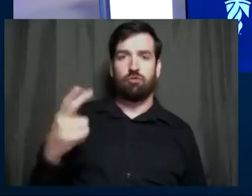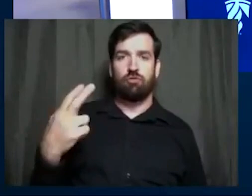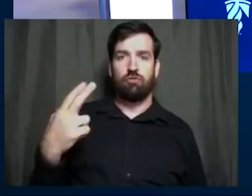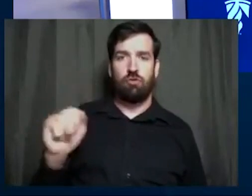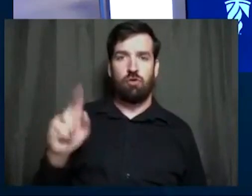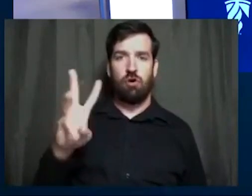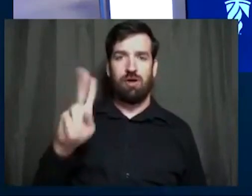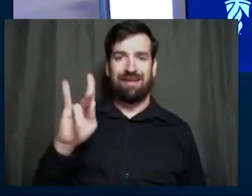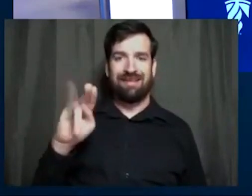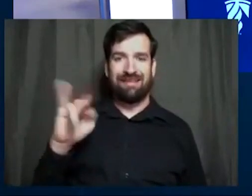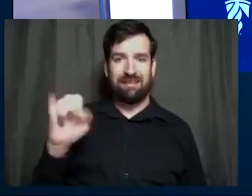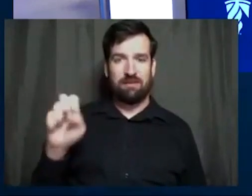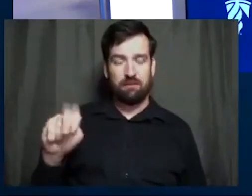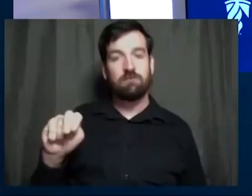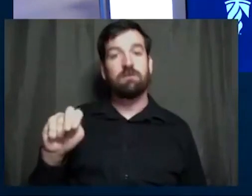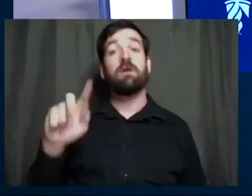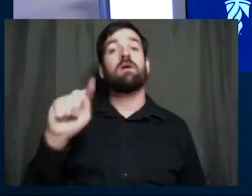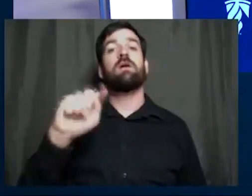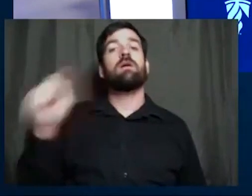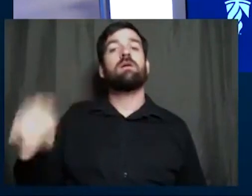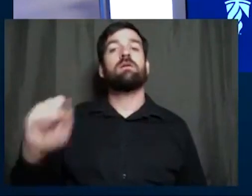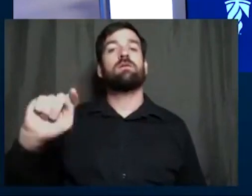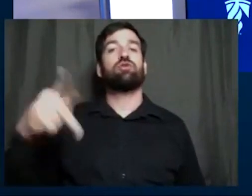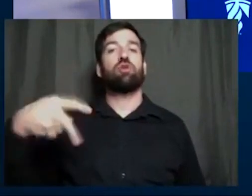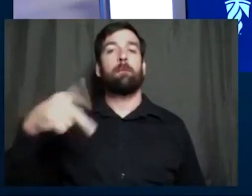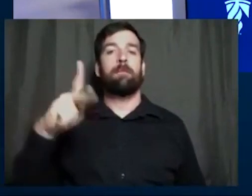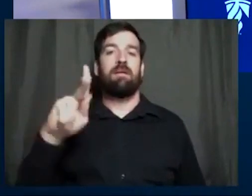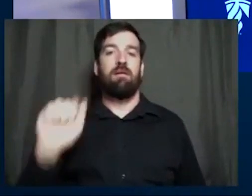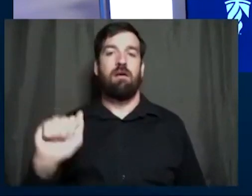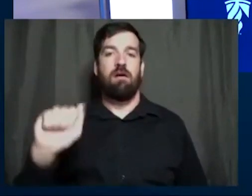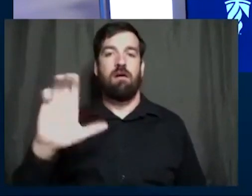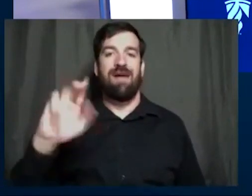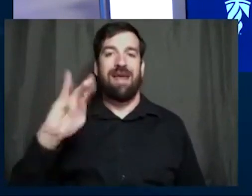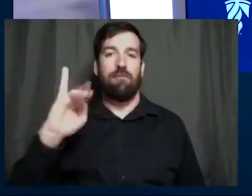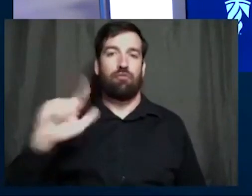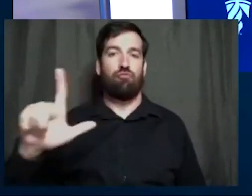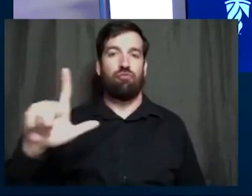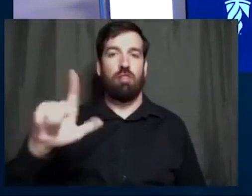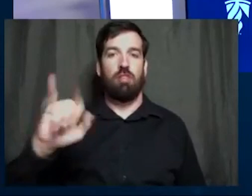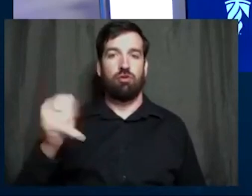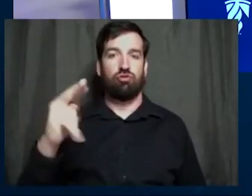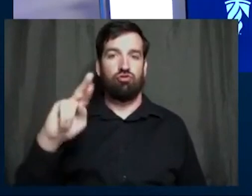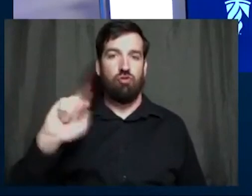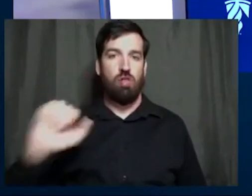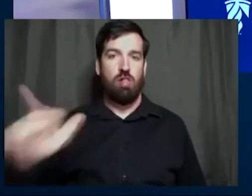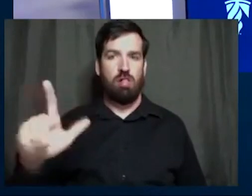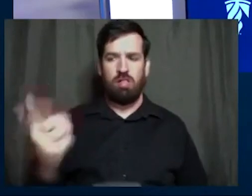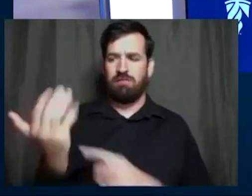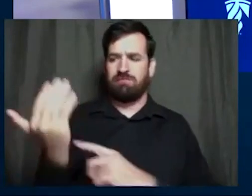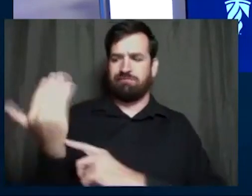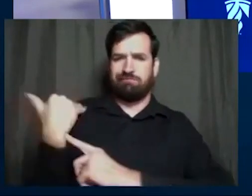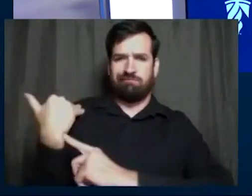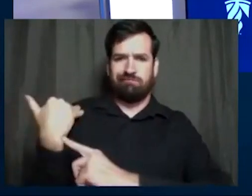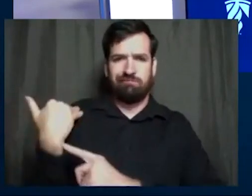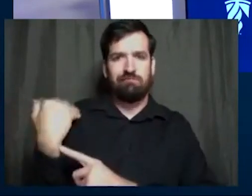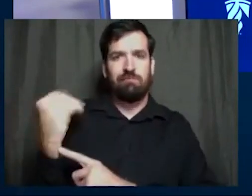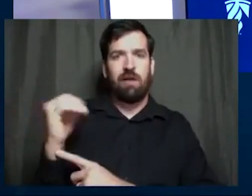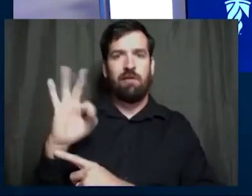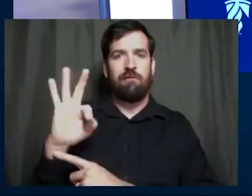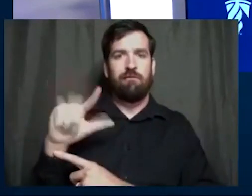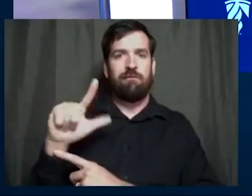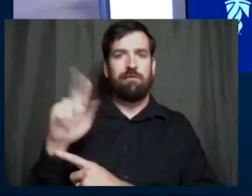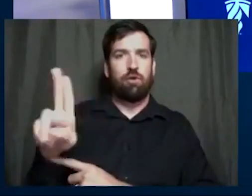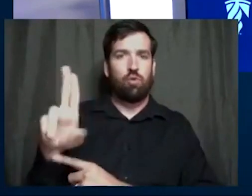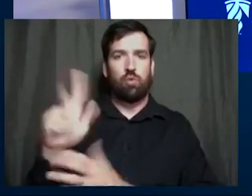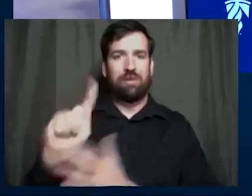Topeka Capital Journal. And can you just take us back to the last flu season and how it was different from normal, and